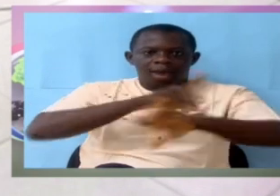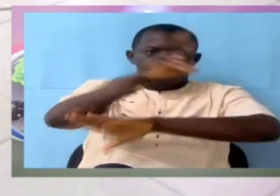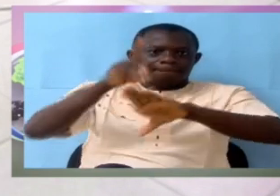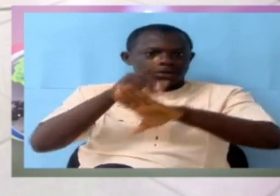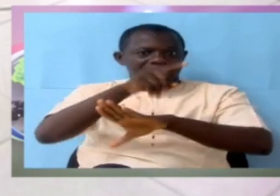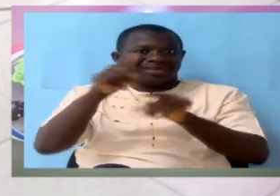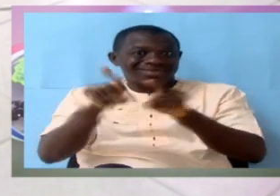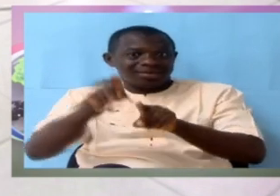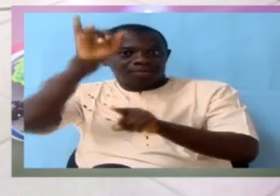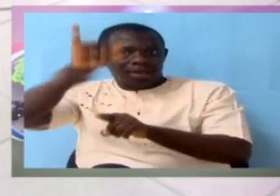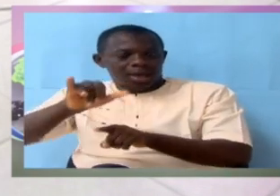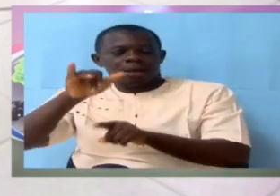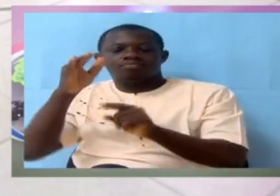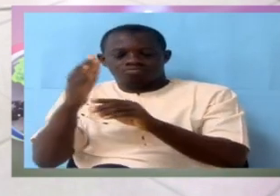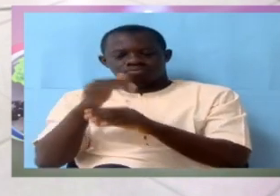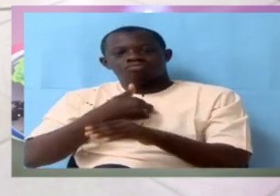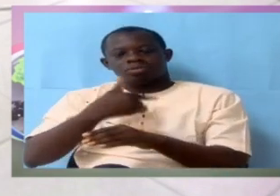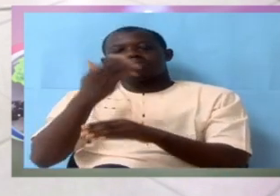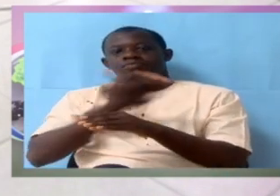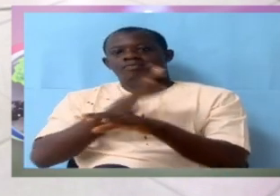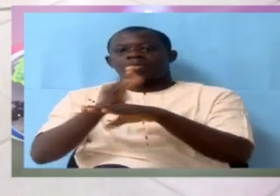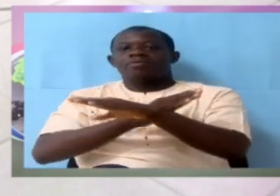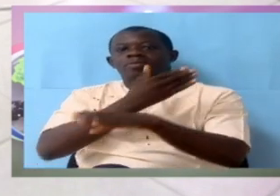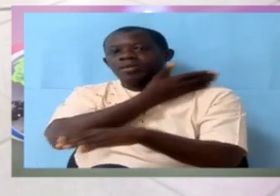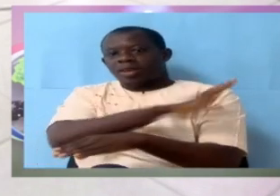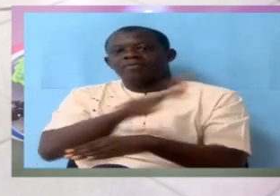year also I was released.